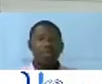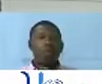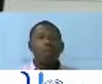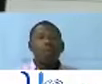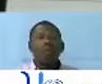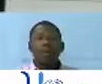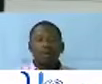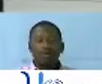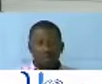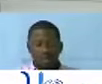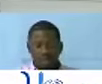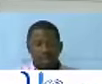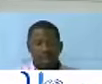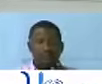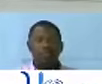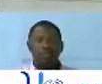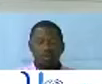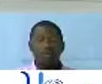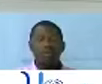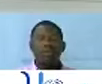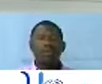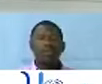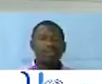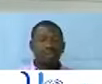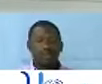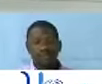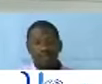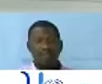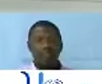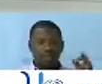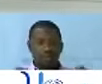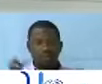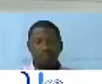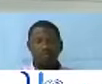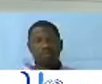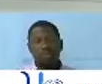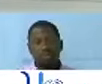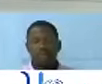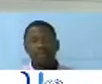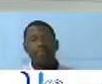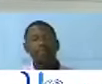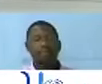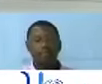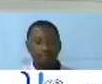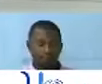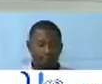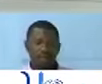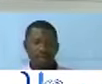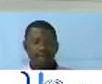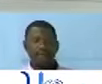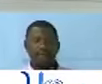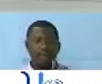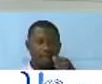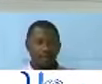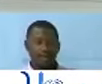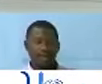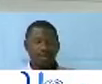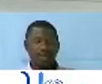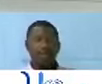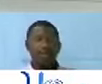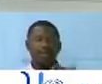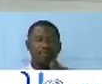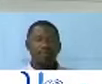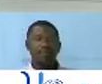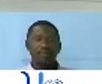And I also have a letter from the Attorney General at the time, Edward Gomez, responding to our